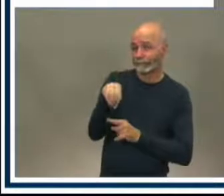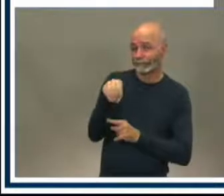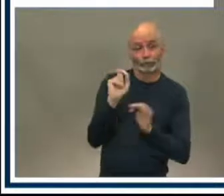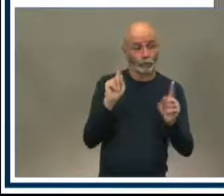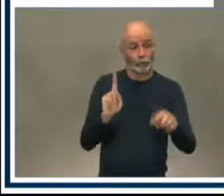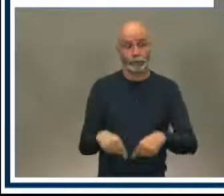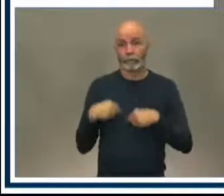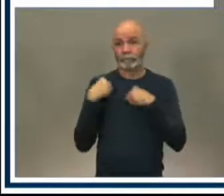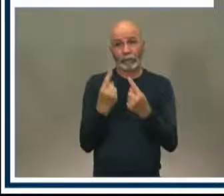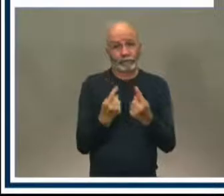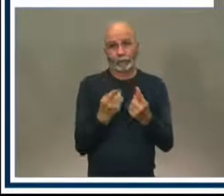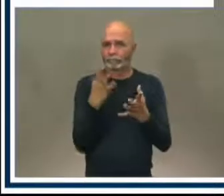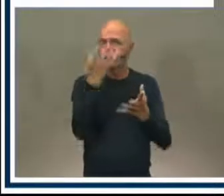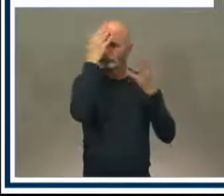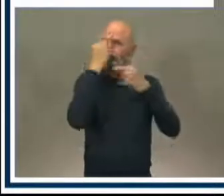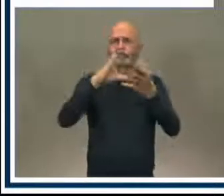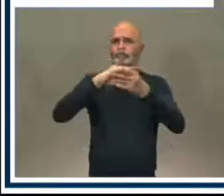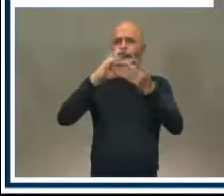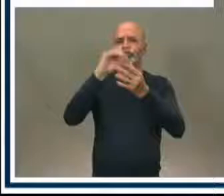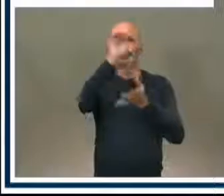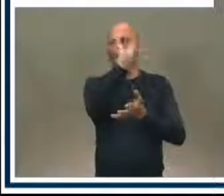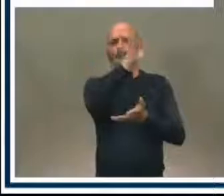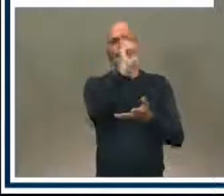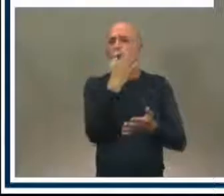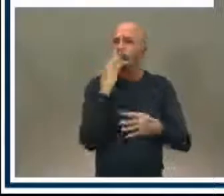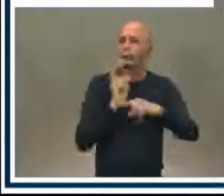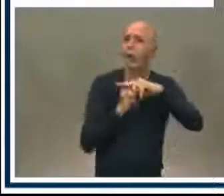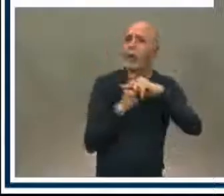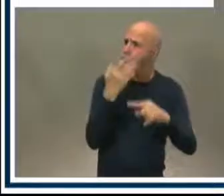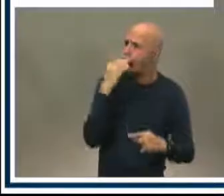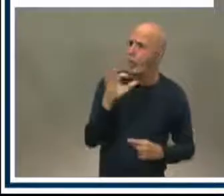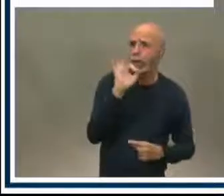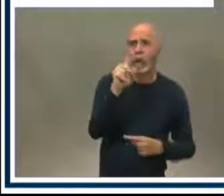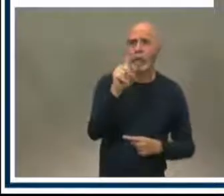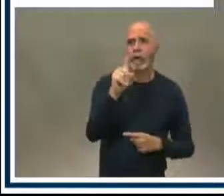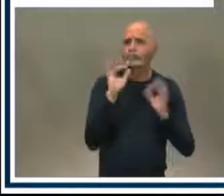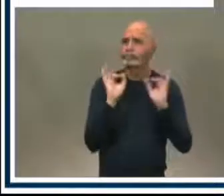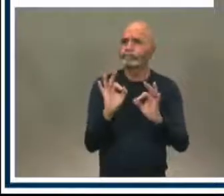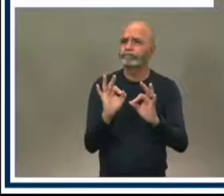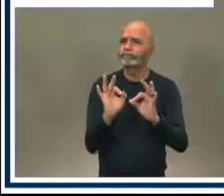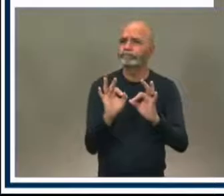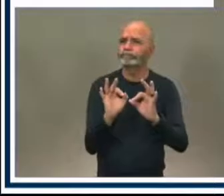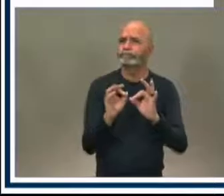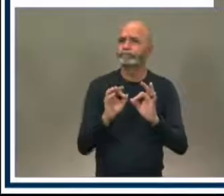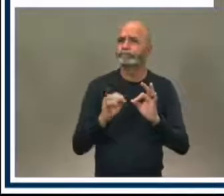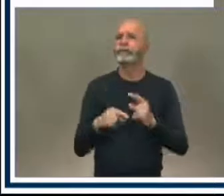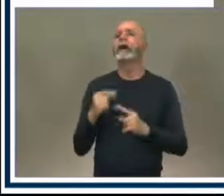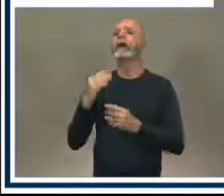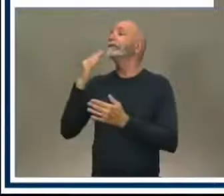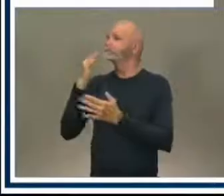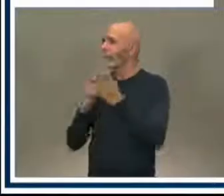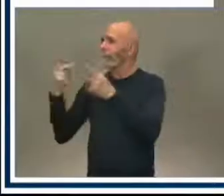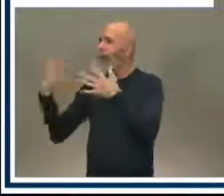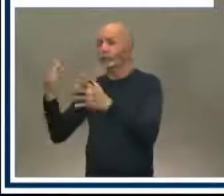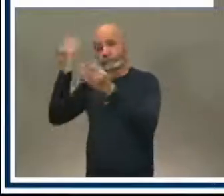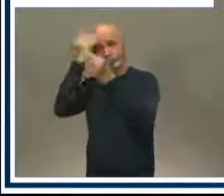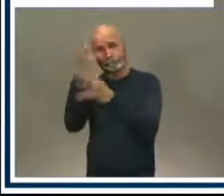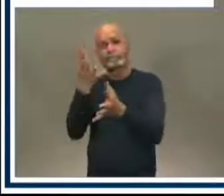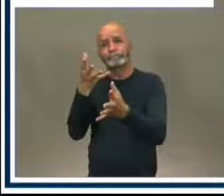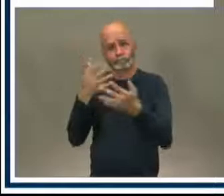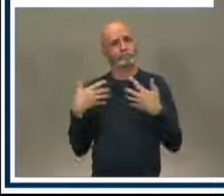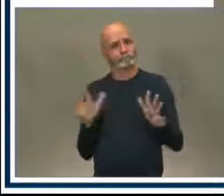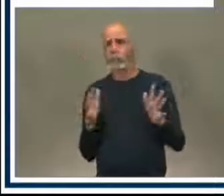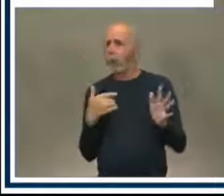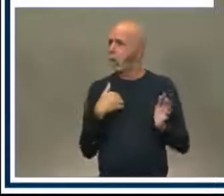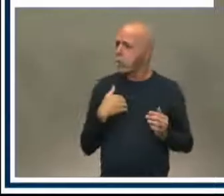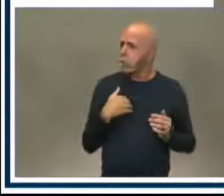reported I think is a very good number. I think overall, we're seeing of those that we know of that reported, we're having very good vaccine coverage rates. We're